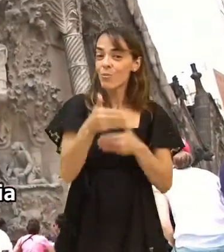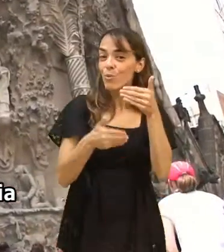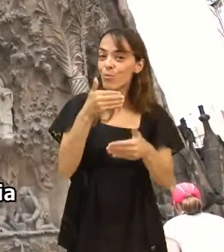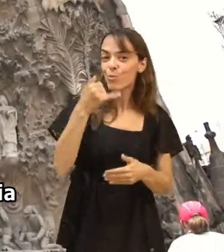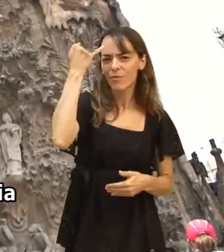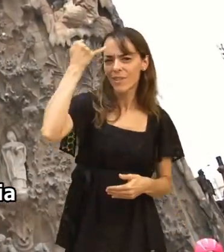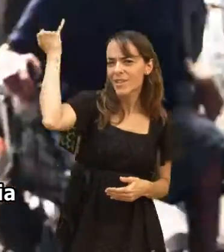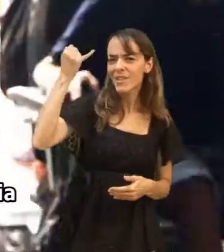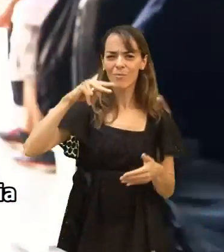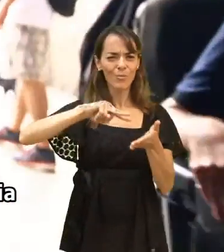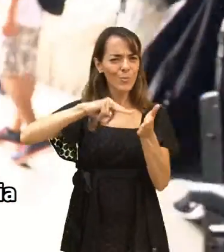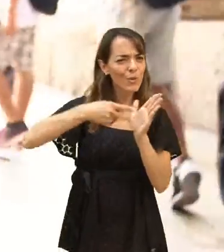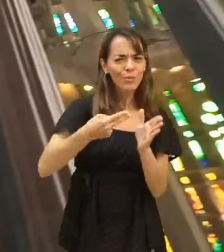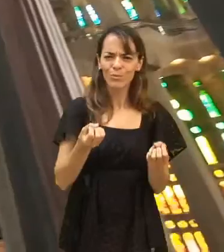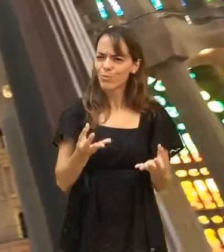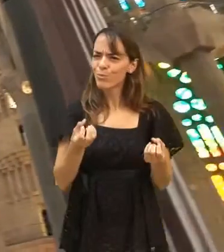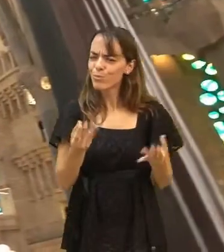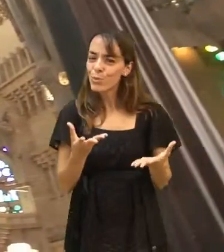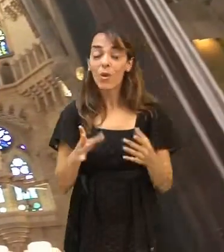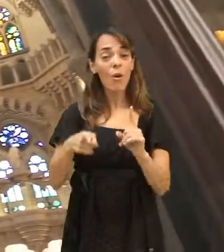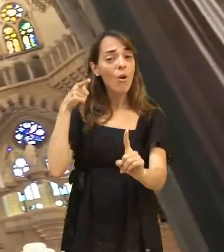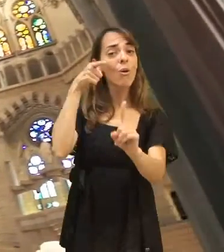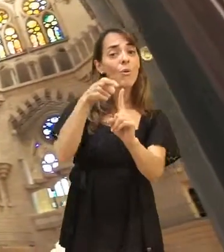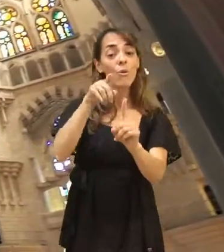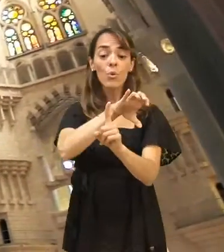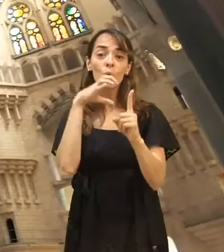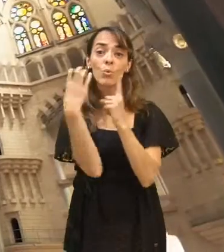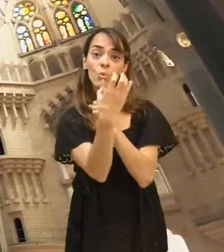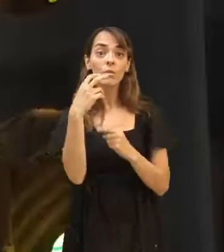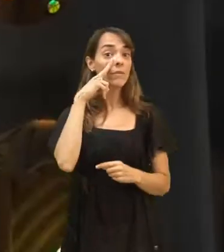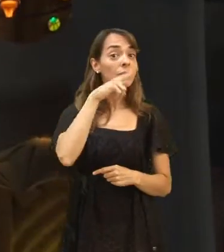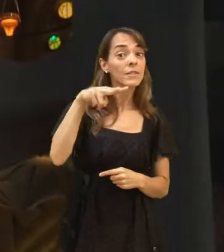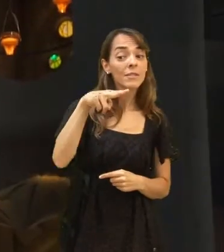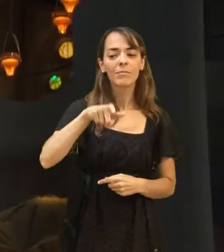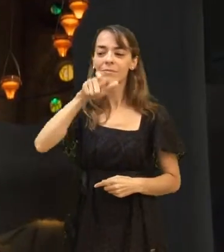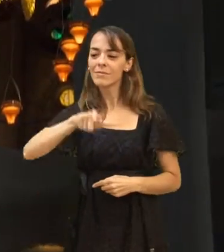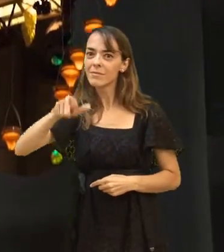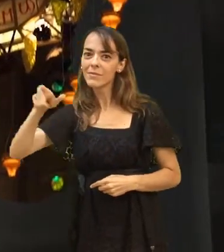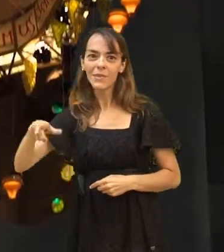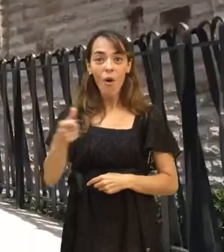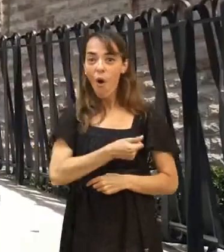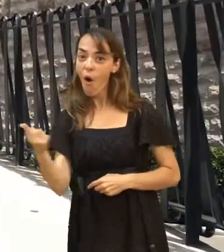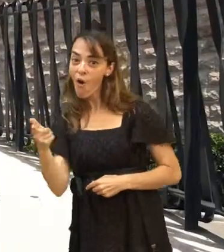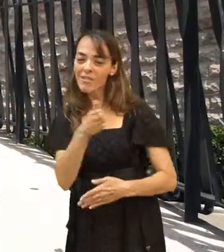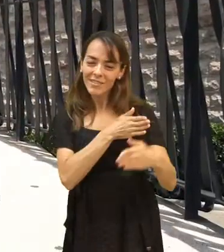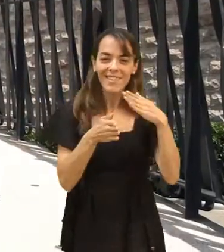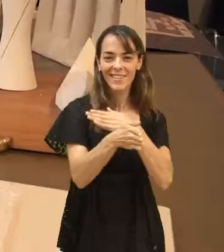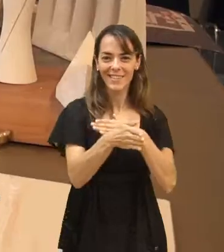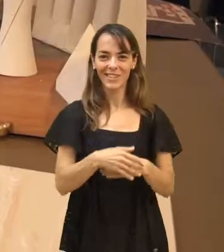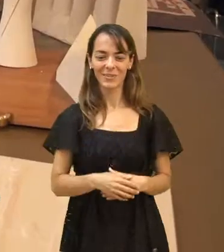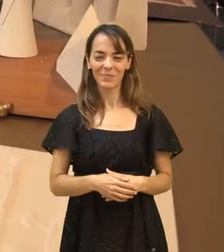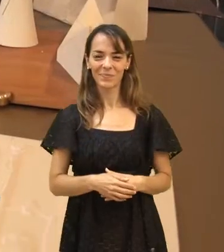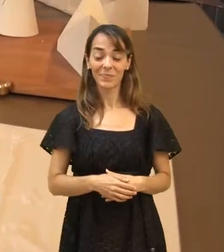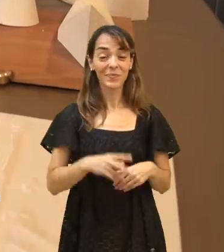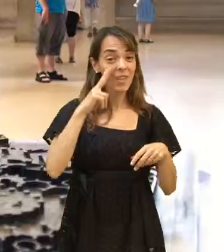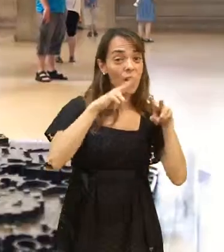More and more initiatives in Catalonia guarantee cultural tourism is accessible to all. People with sensory impairments